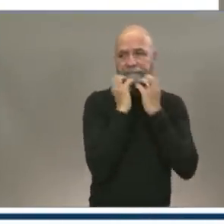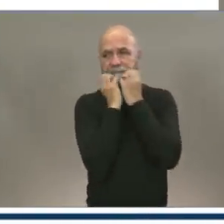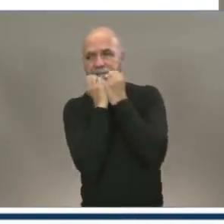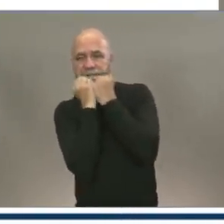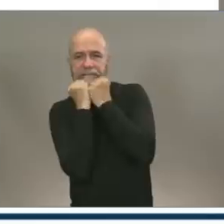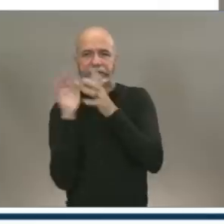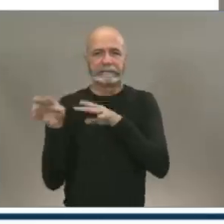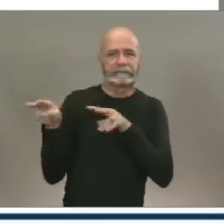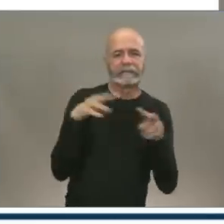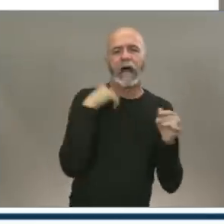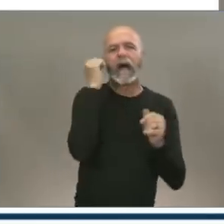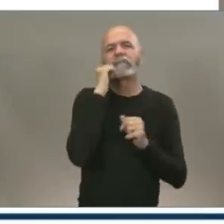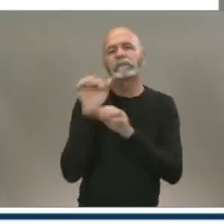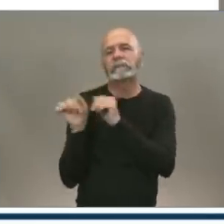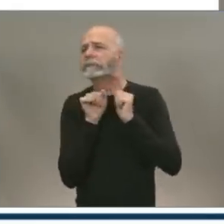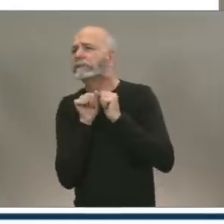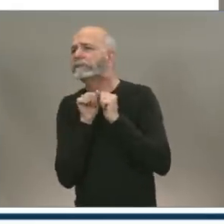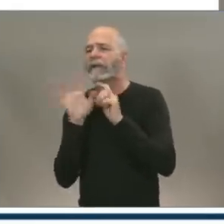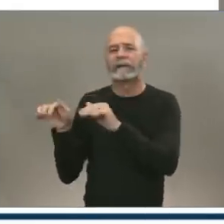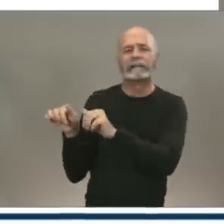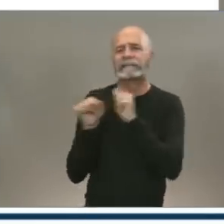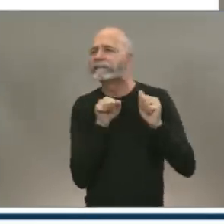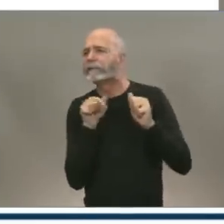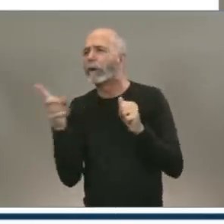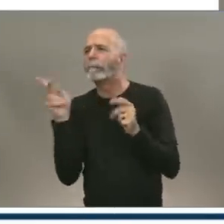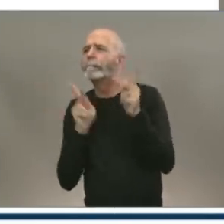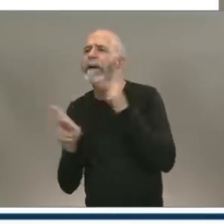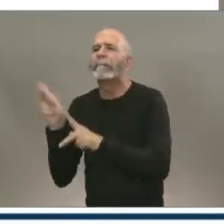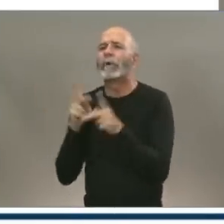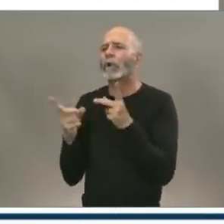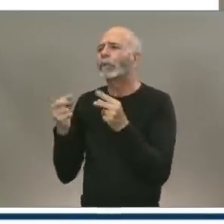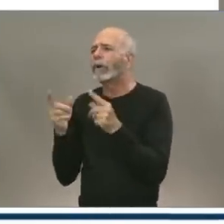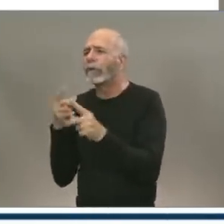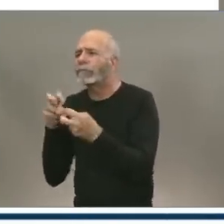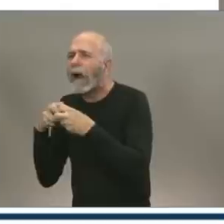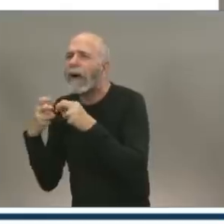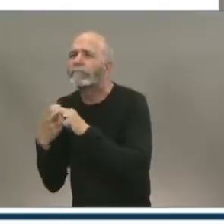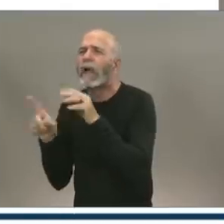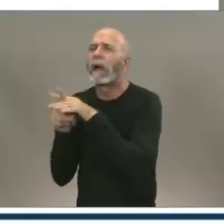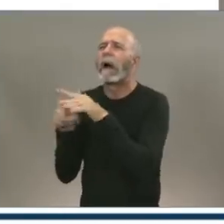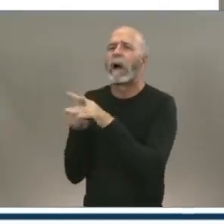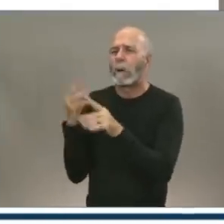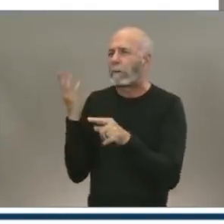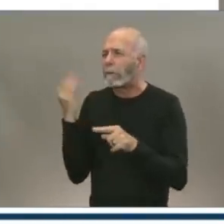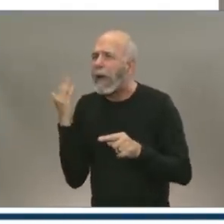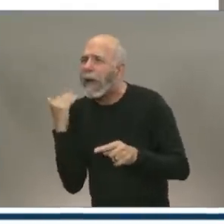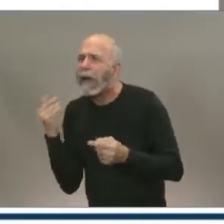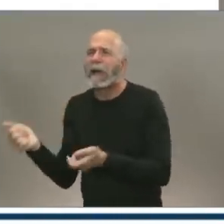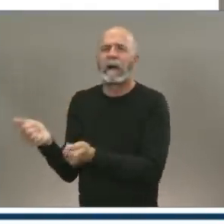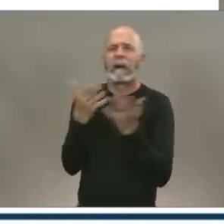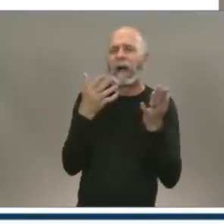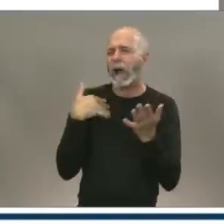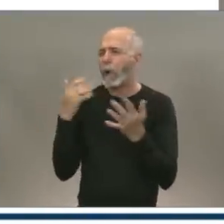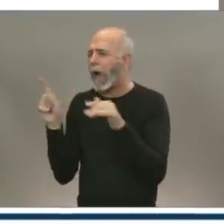what are the trends that we're seeing in terms of cases, the number of cases, how those cases are occurring, what